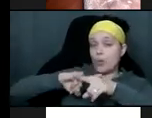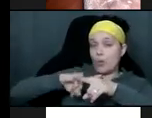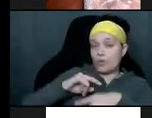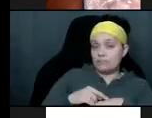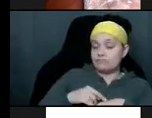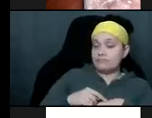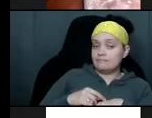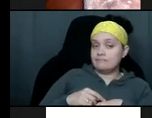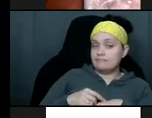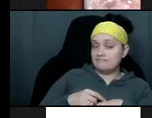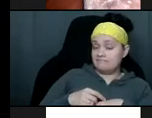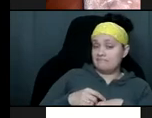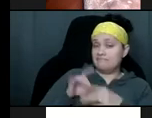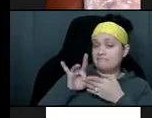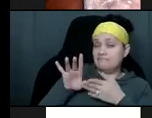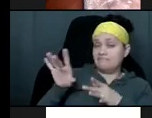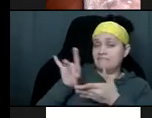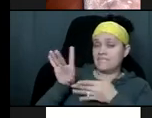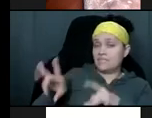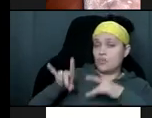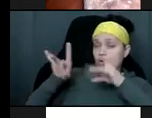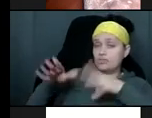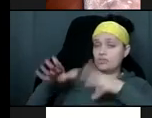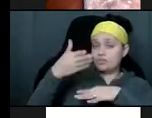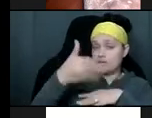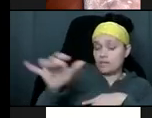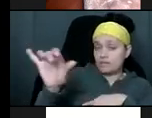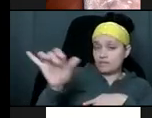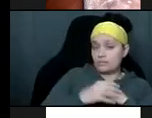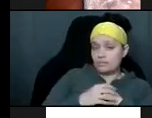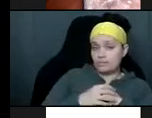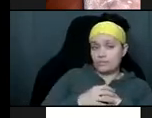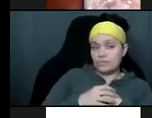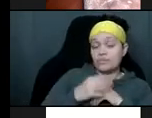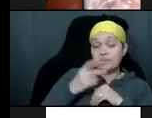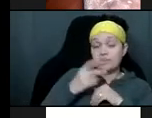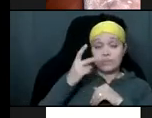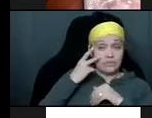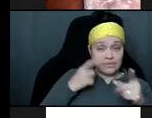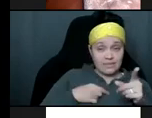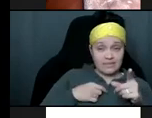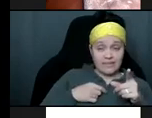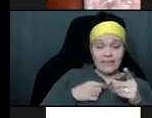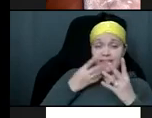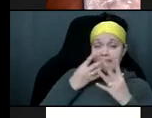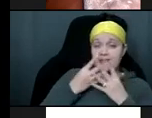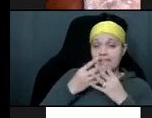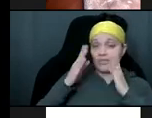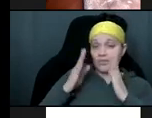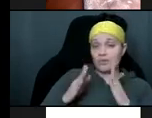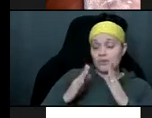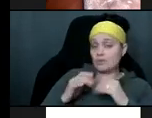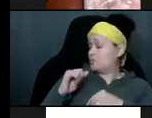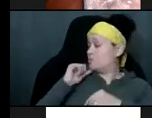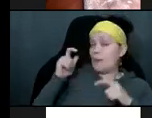Sentenced to Australia. So you see, these criminals were not your